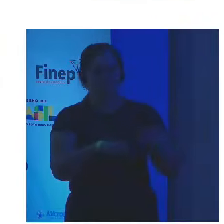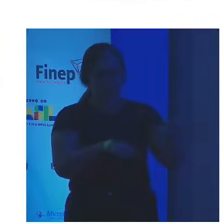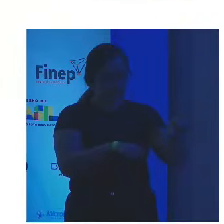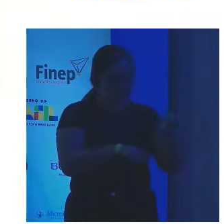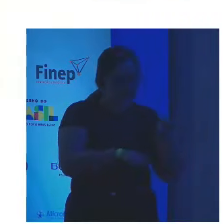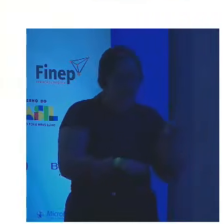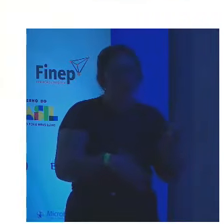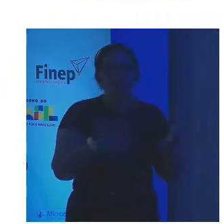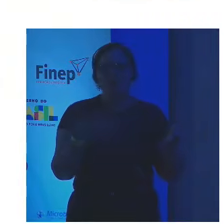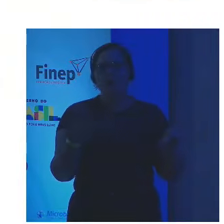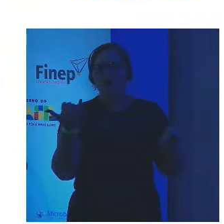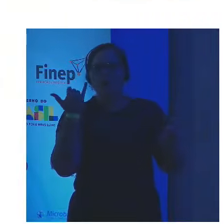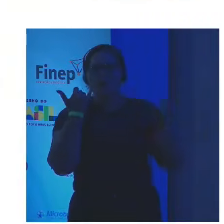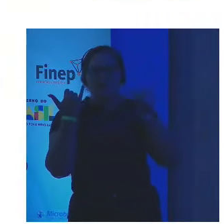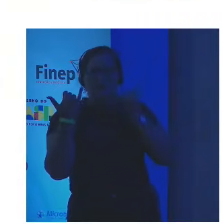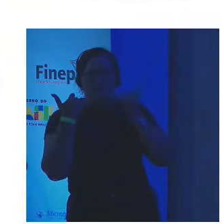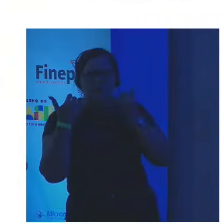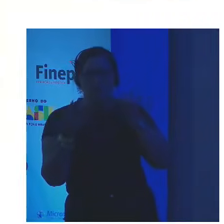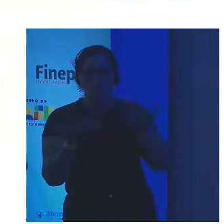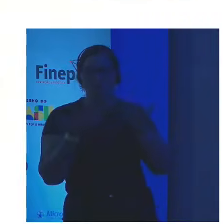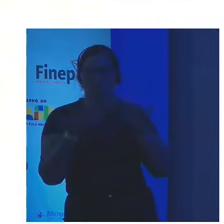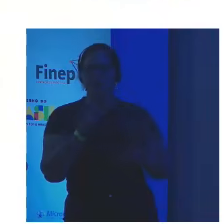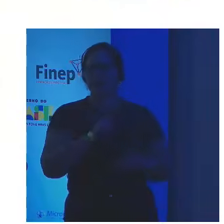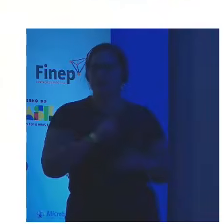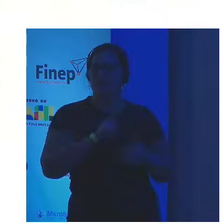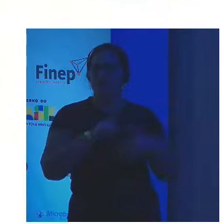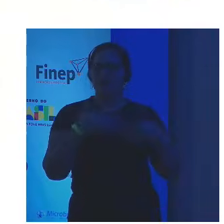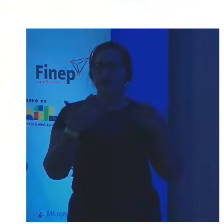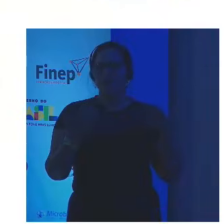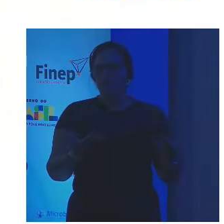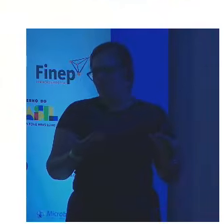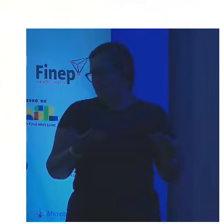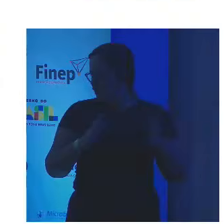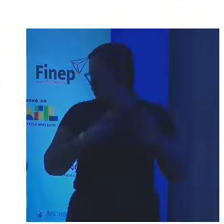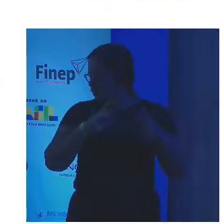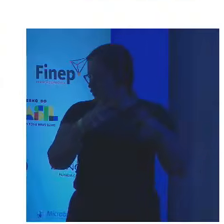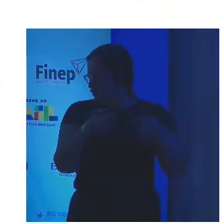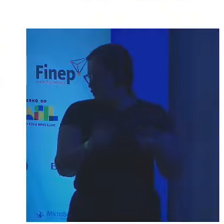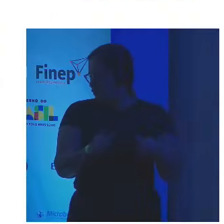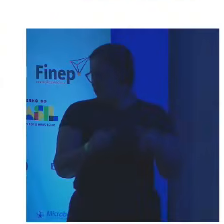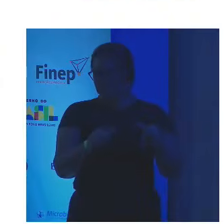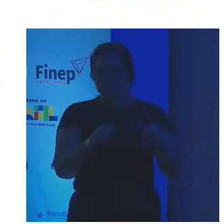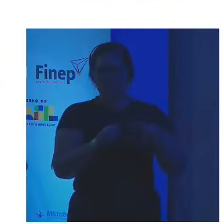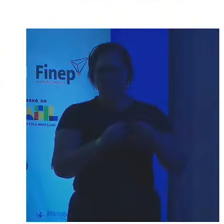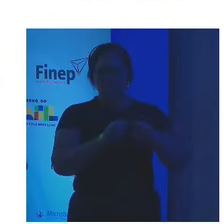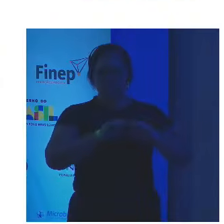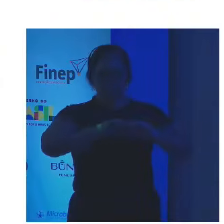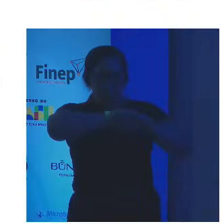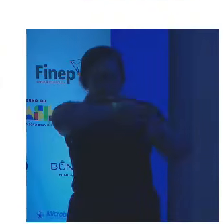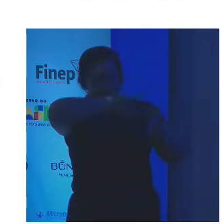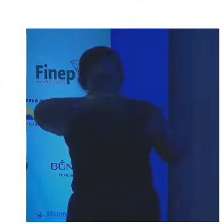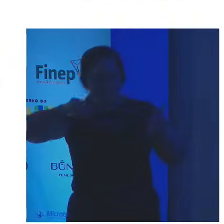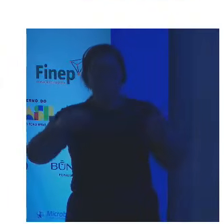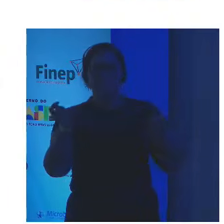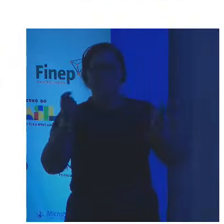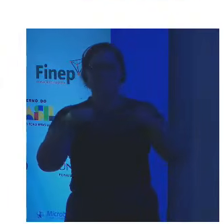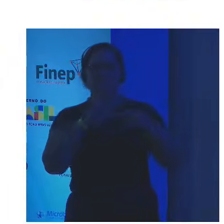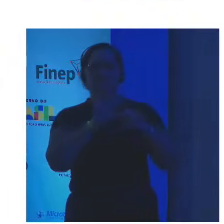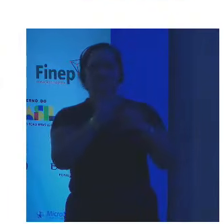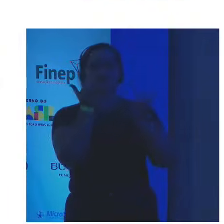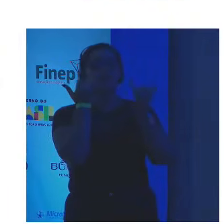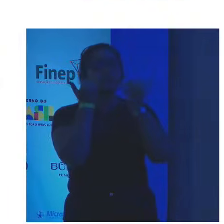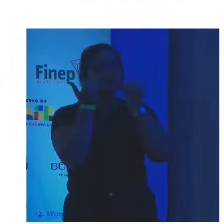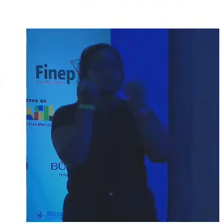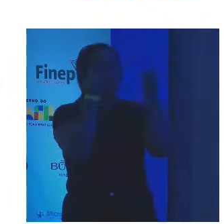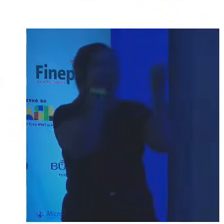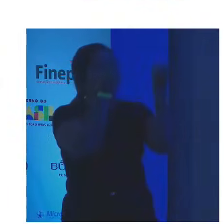of the physics, but also the marine ecosystem. And you can also display this information through, for instance, explaining the marine